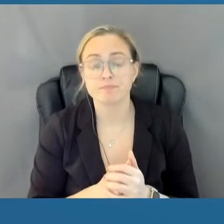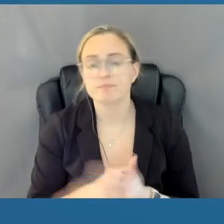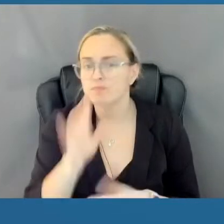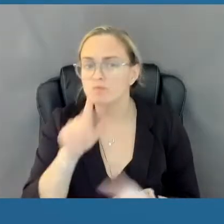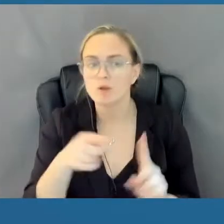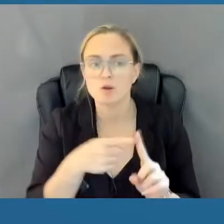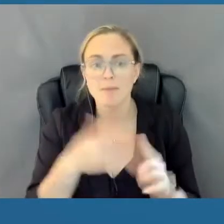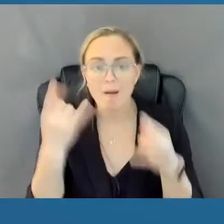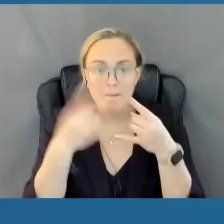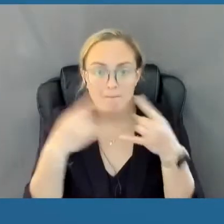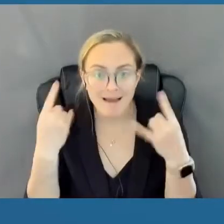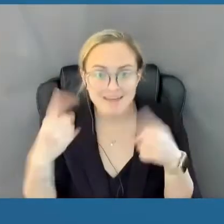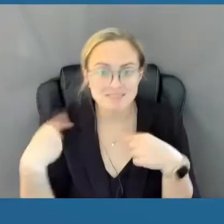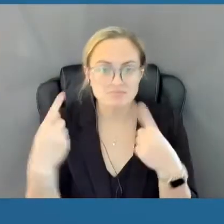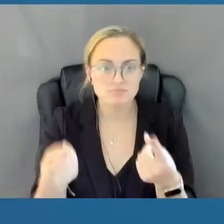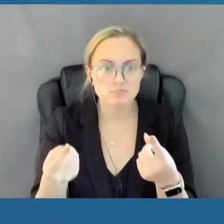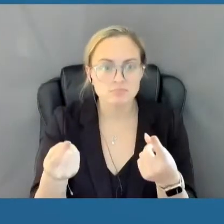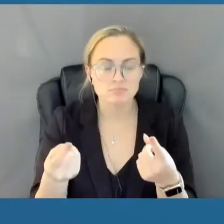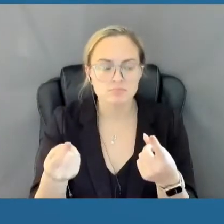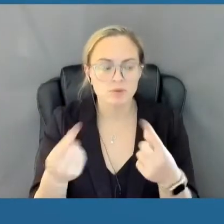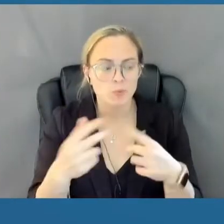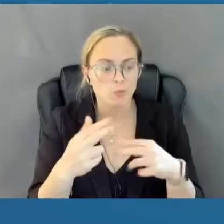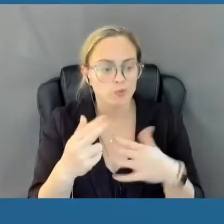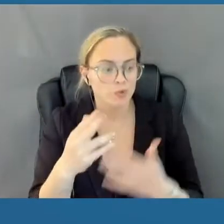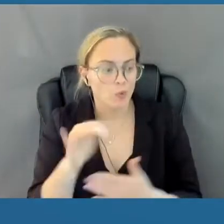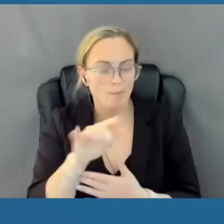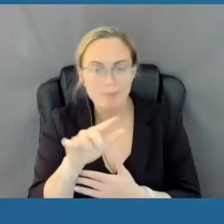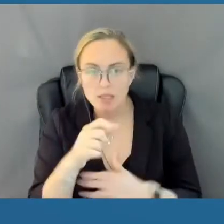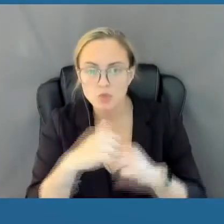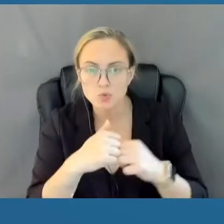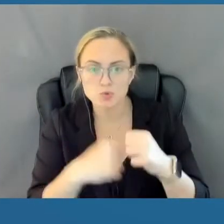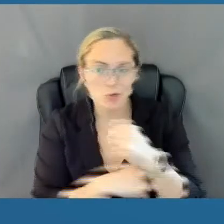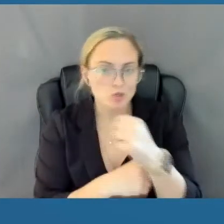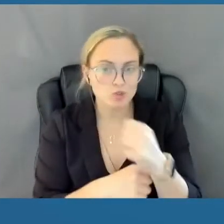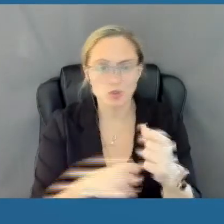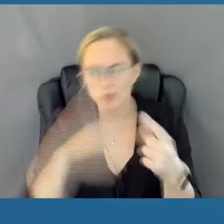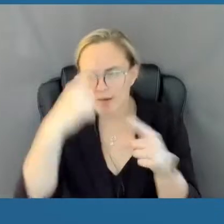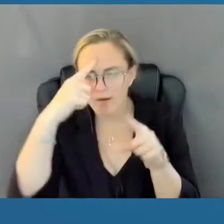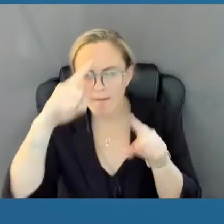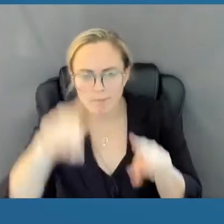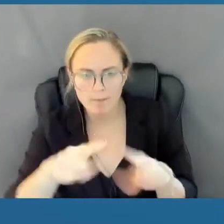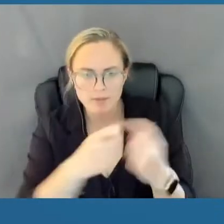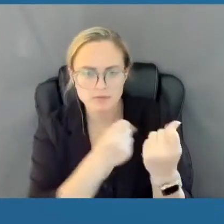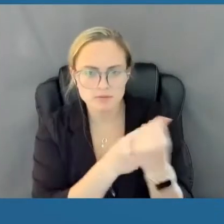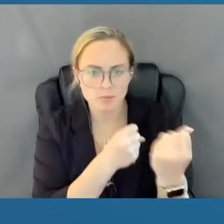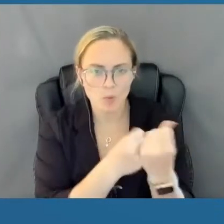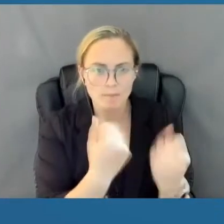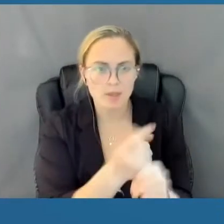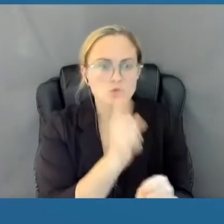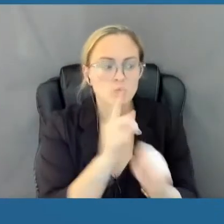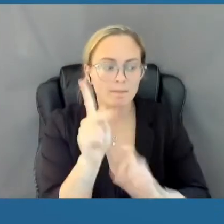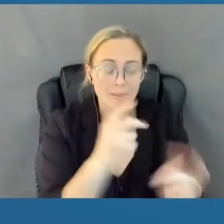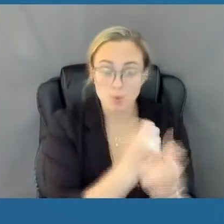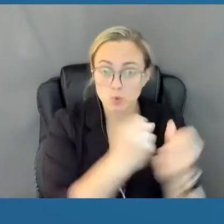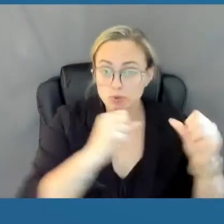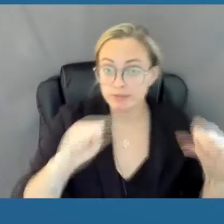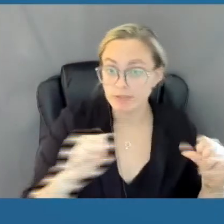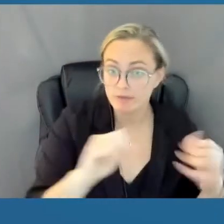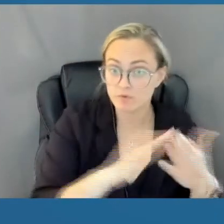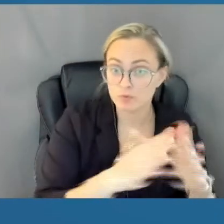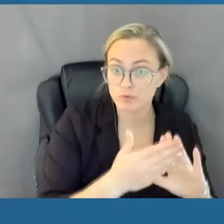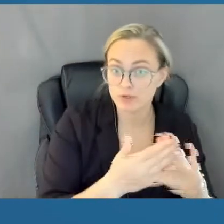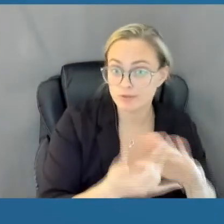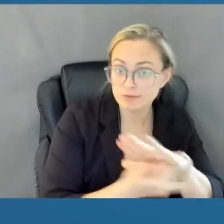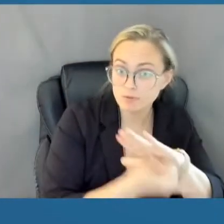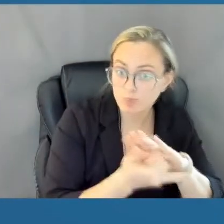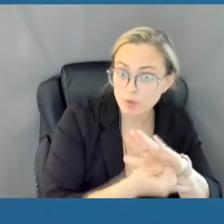for a long time. To be able to build a structure, a compromise, and support, making sure that people are safe in our cities and on our subways,